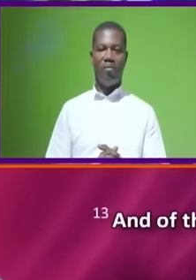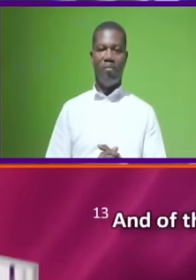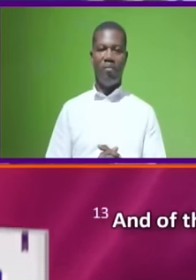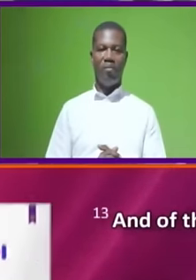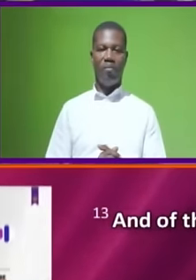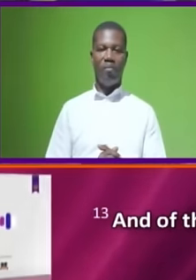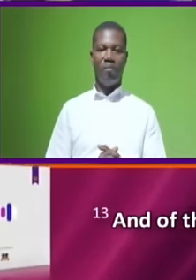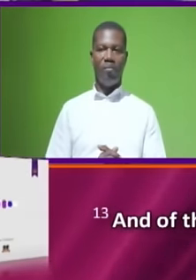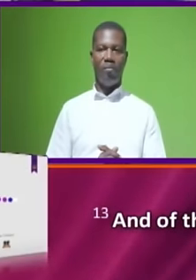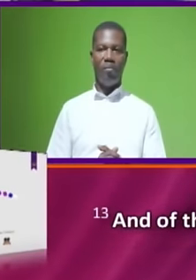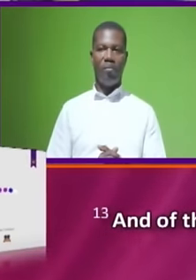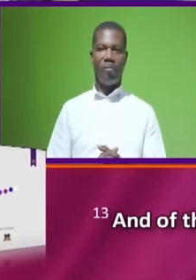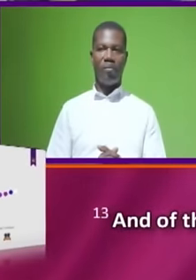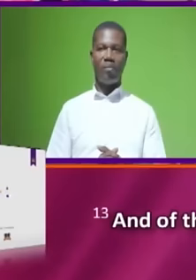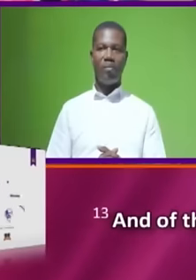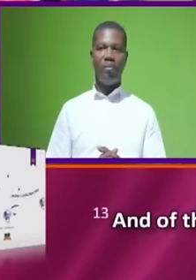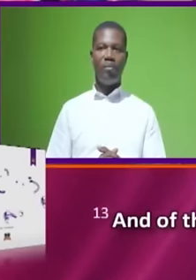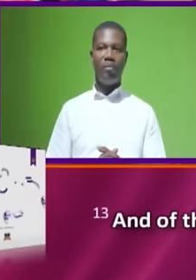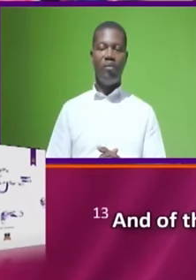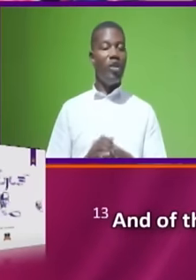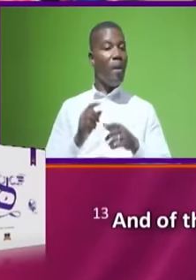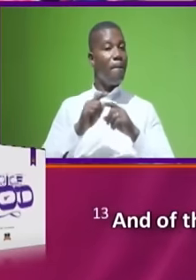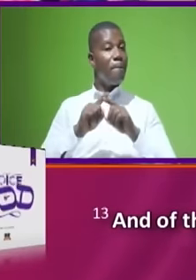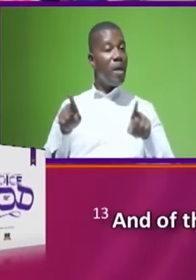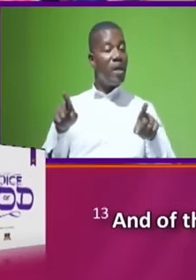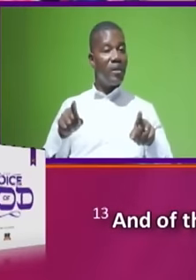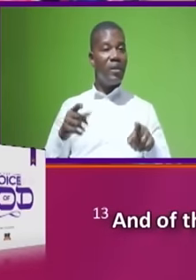14. Well, I said, but the people